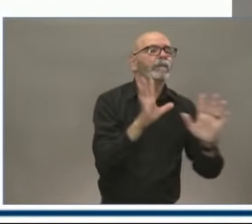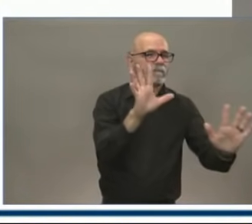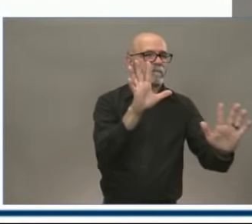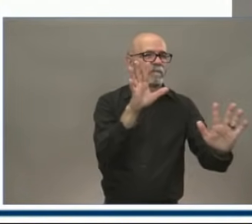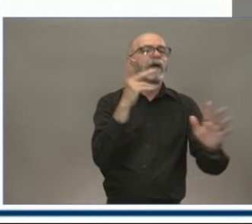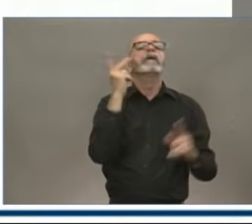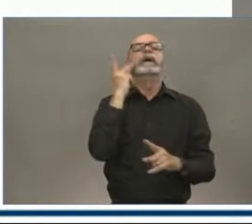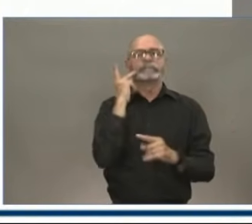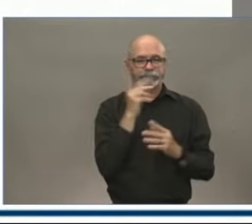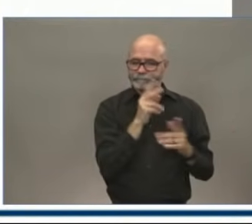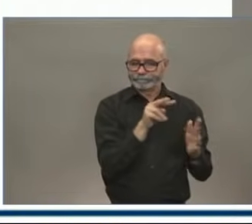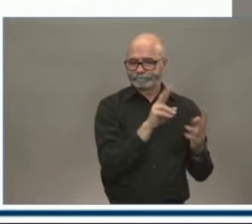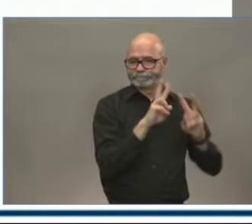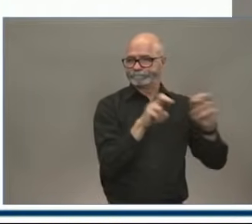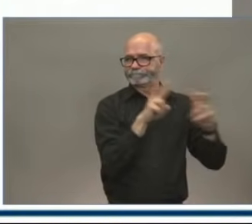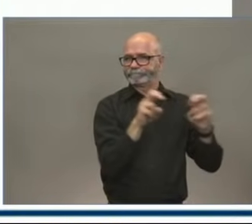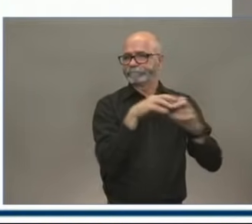less